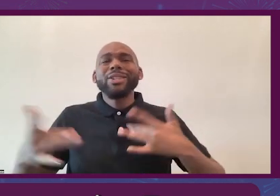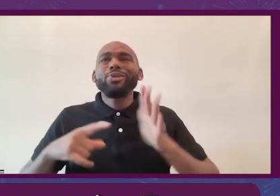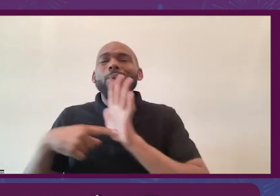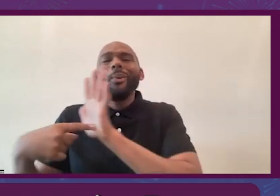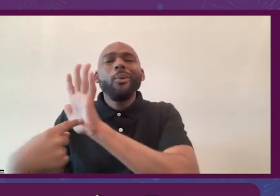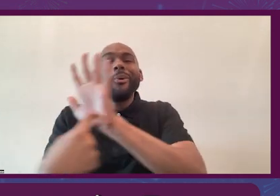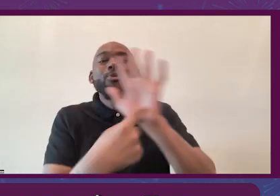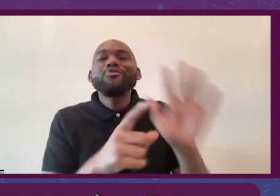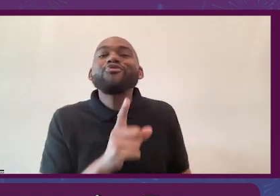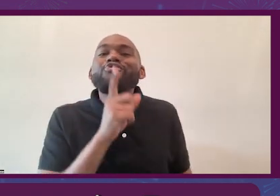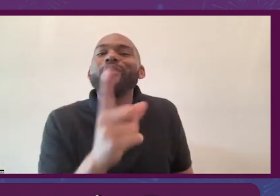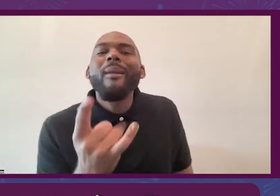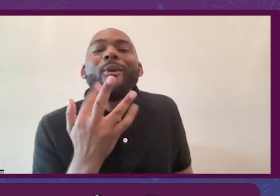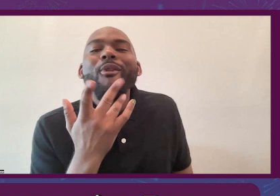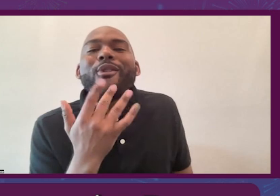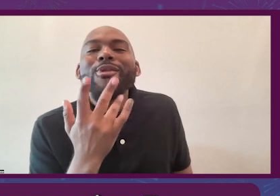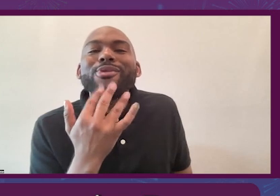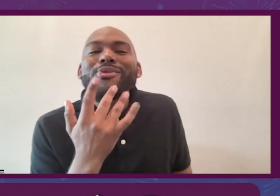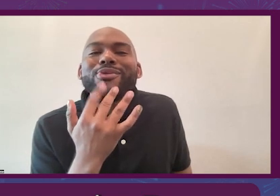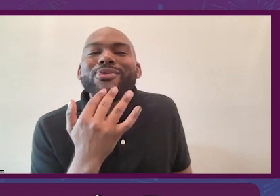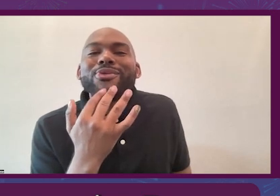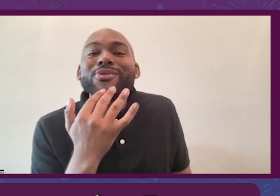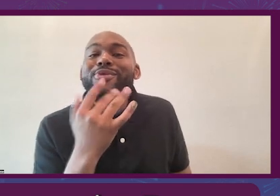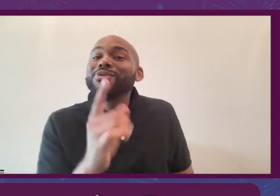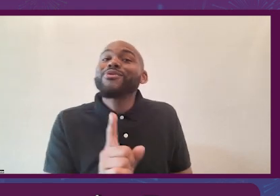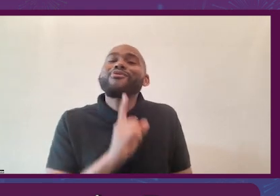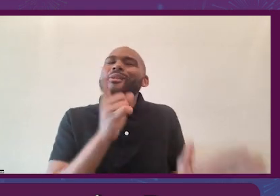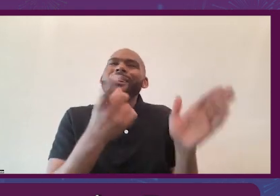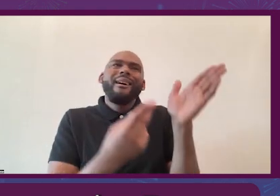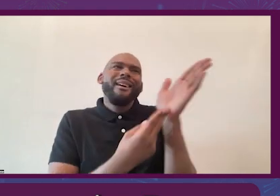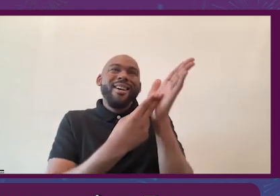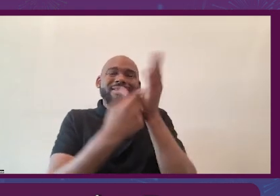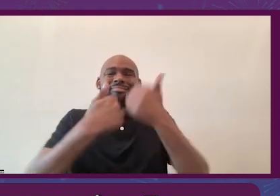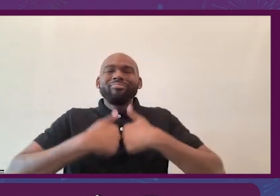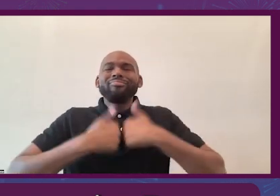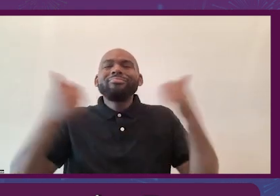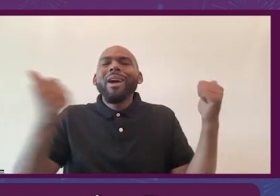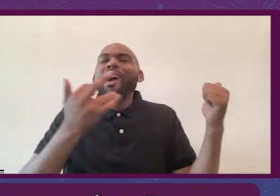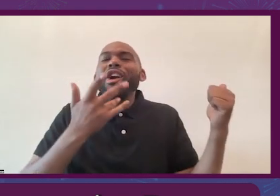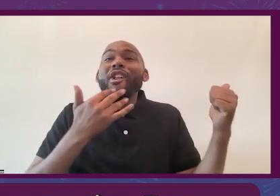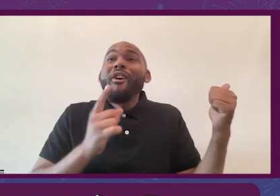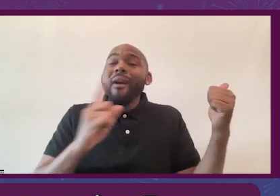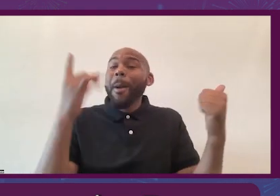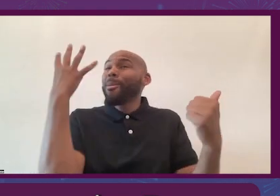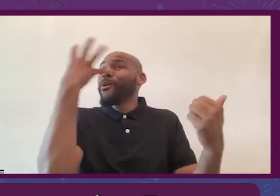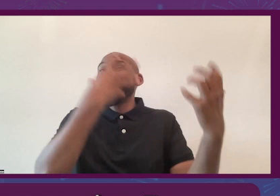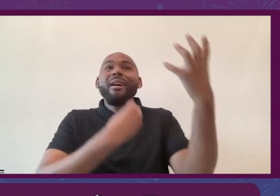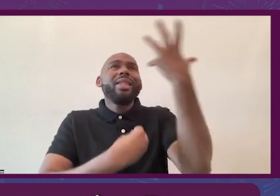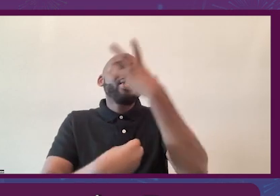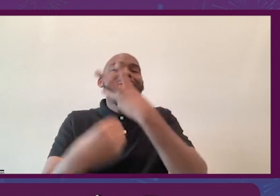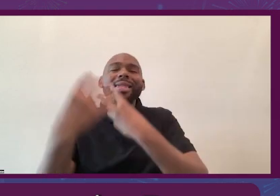true colors. True colors are beautiful like a